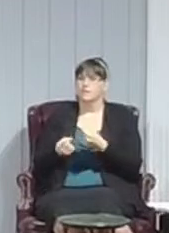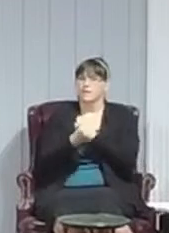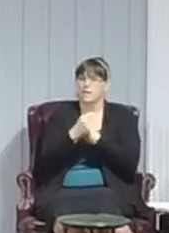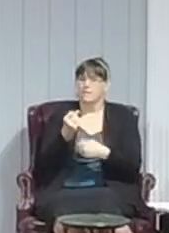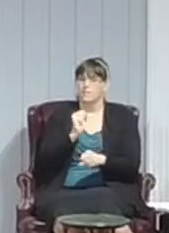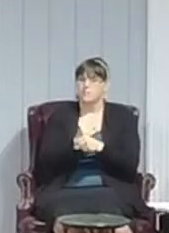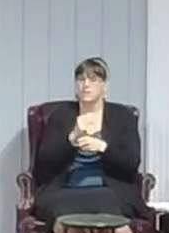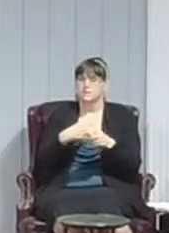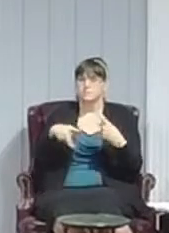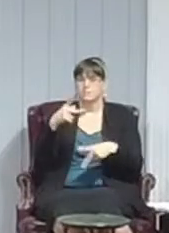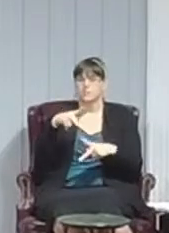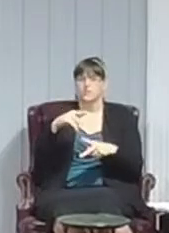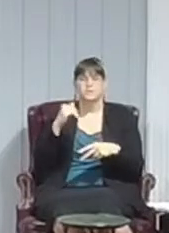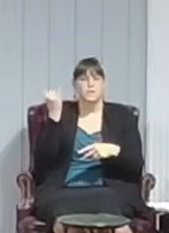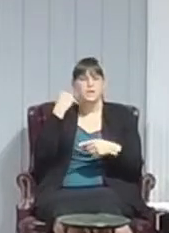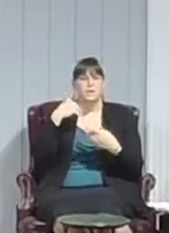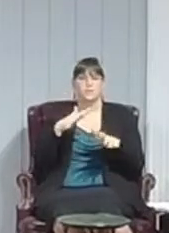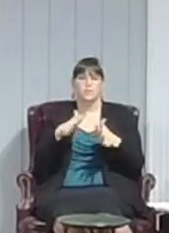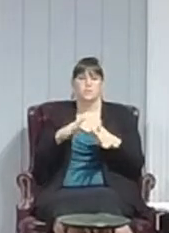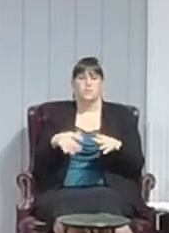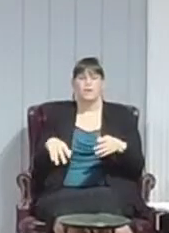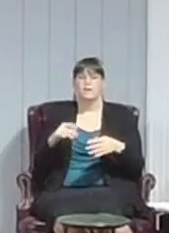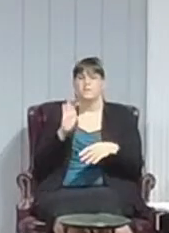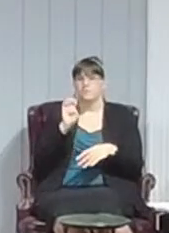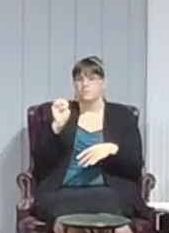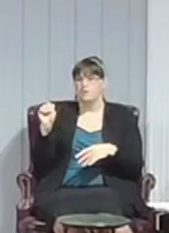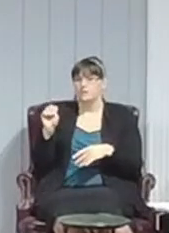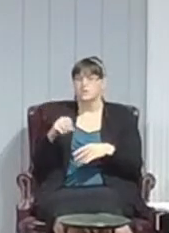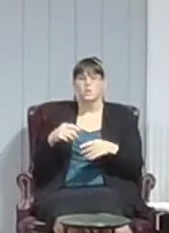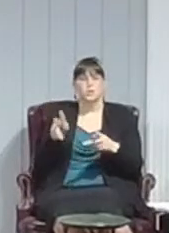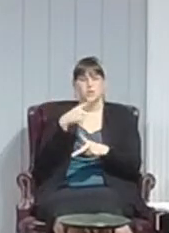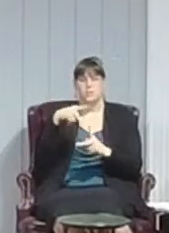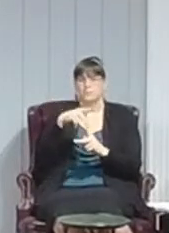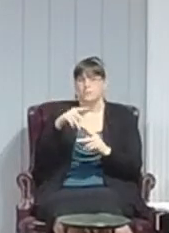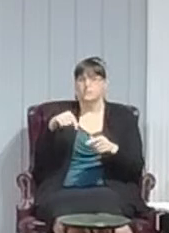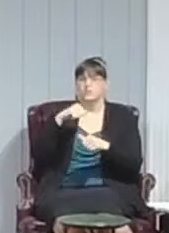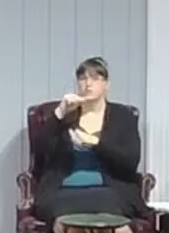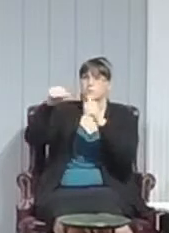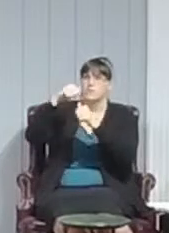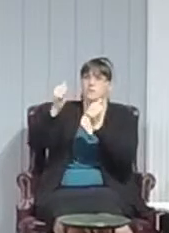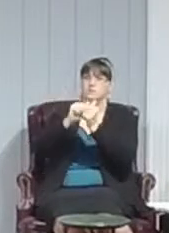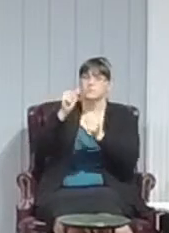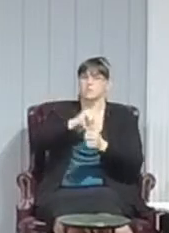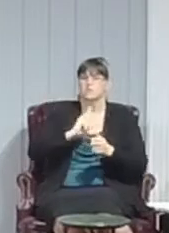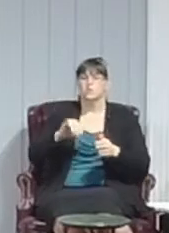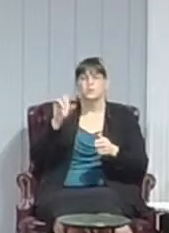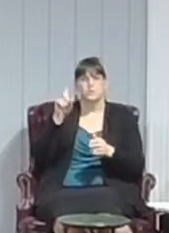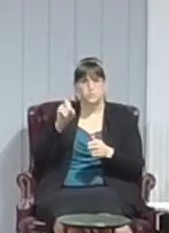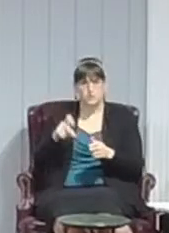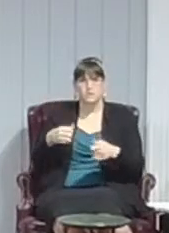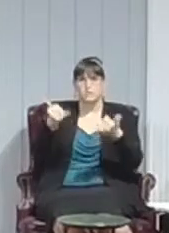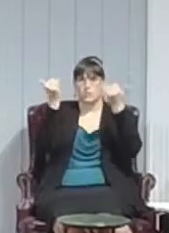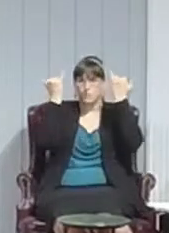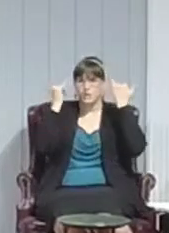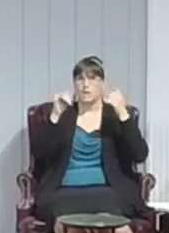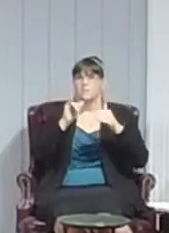means that you're not perfect in your relationship with the Lord, and so you need to overcome the fear of bees. And he set out